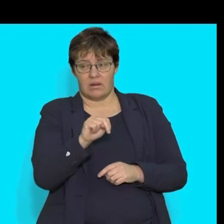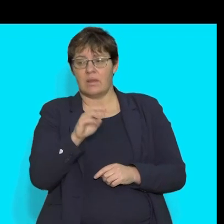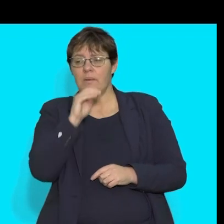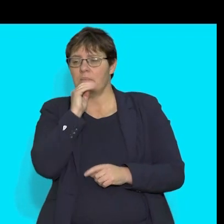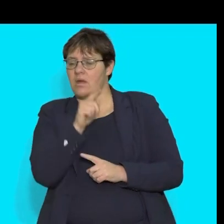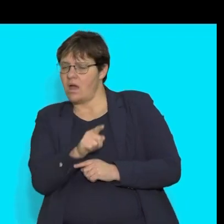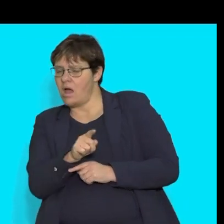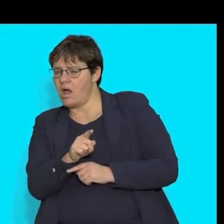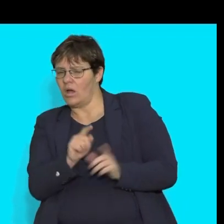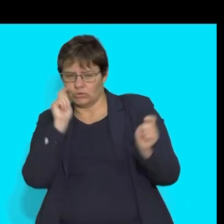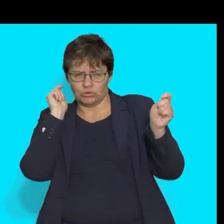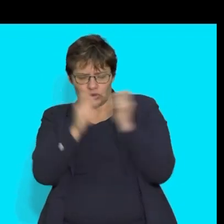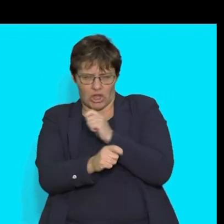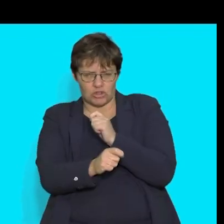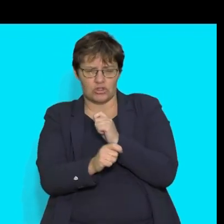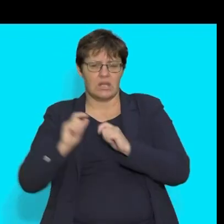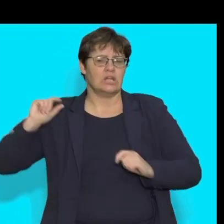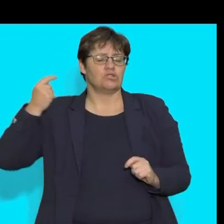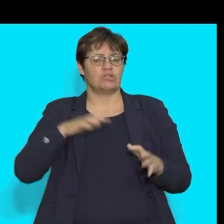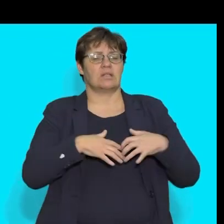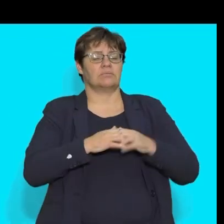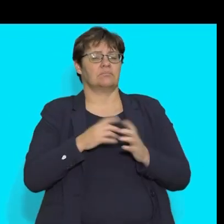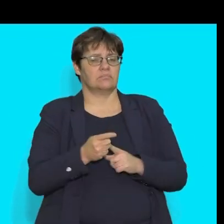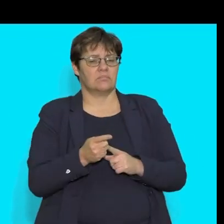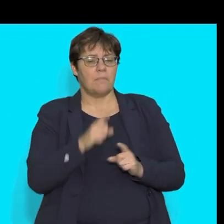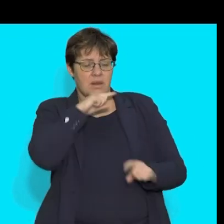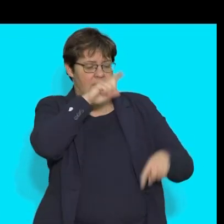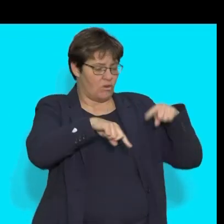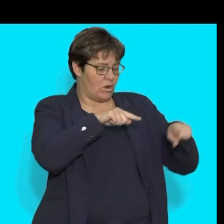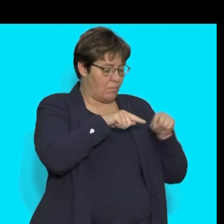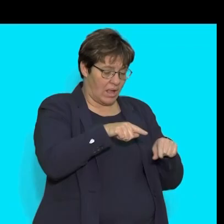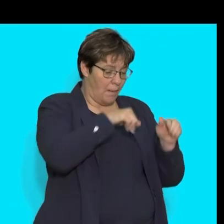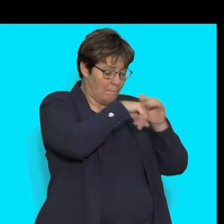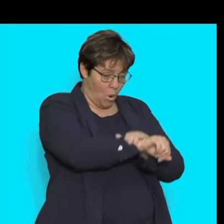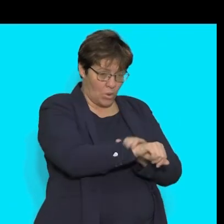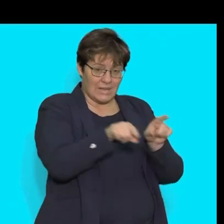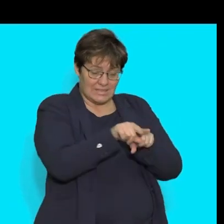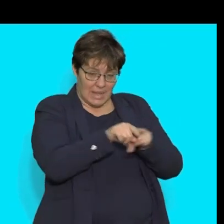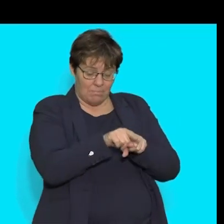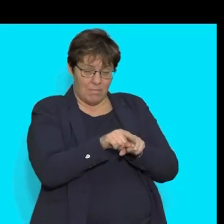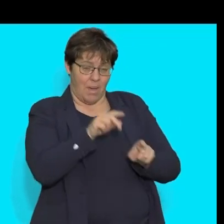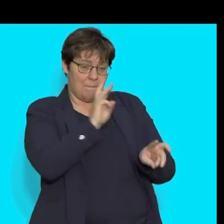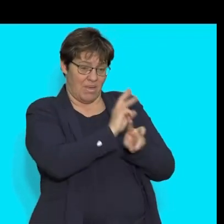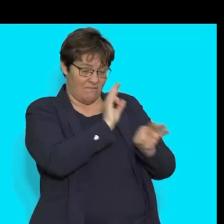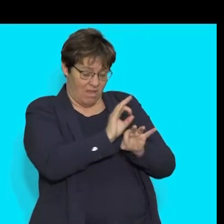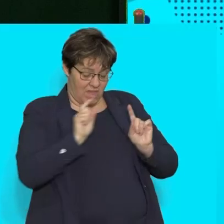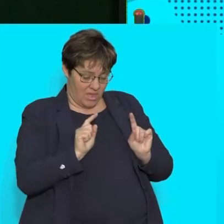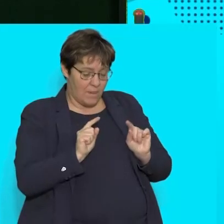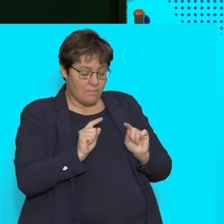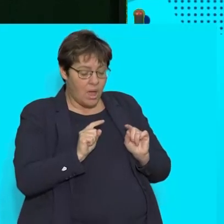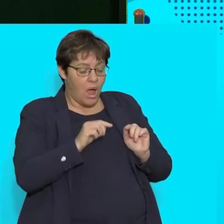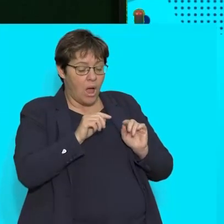are sudden random changes in the genetic makeup that produces variation, and that variation often gives